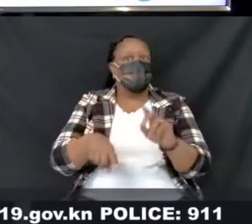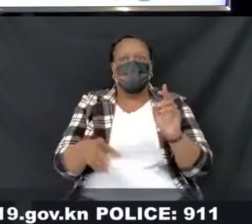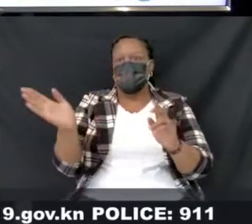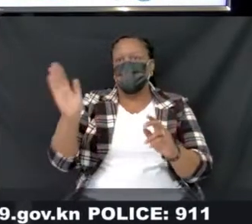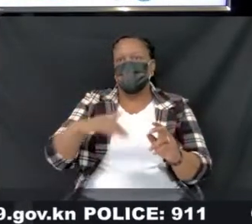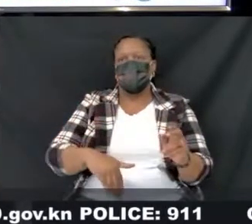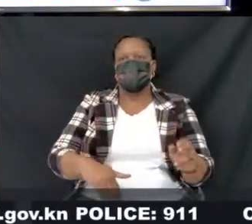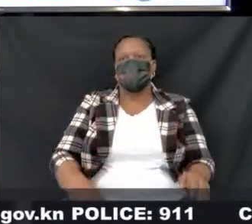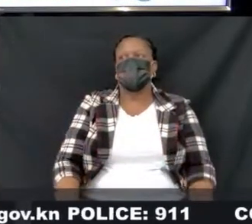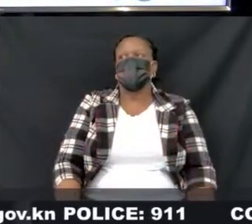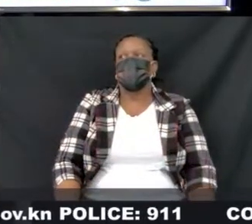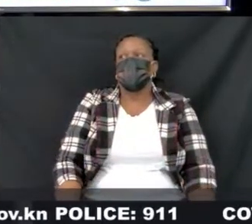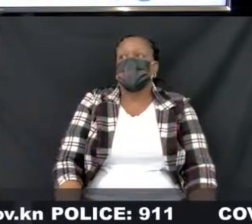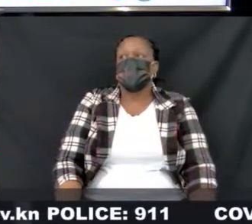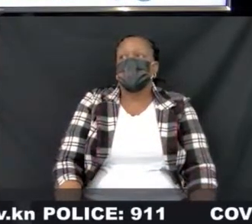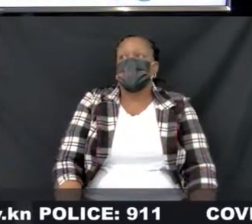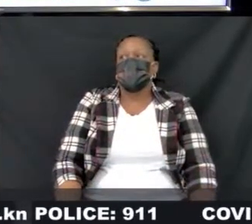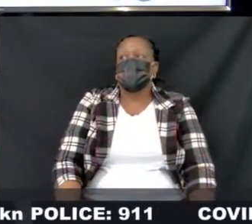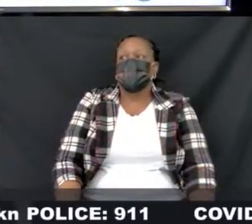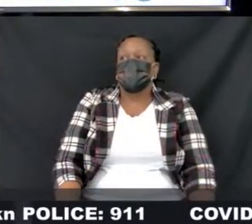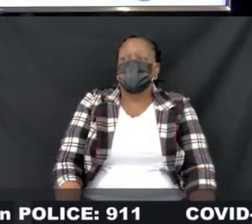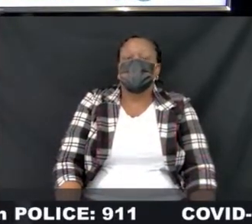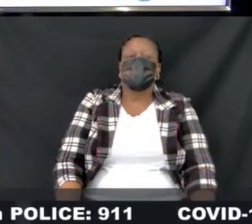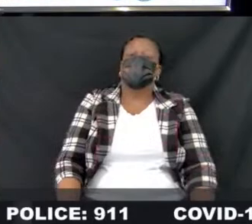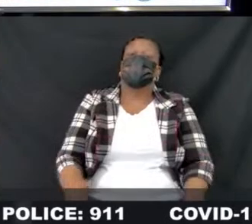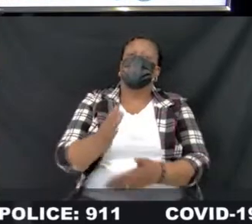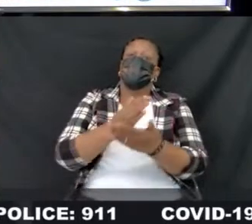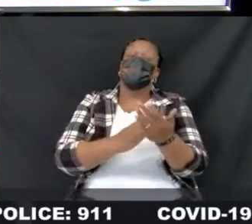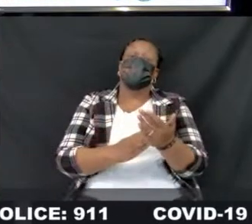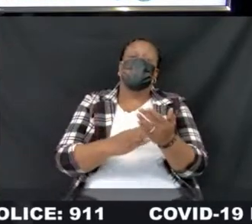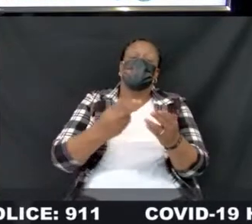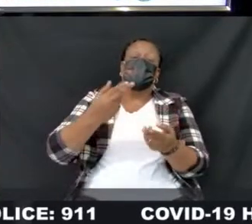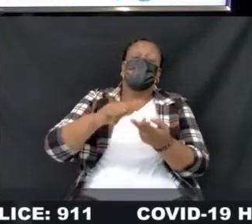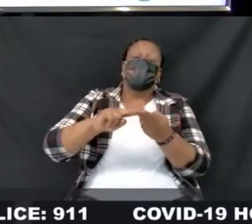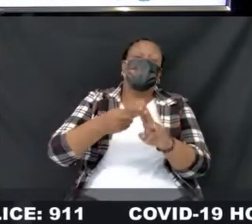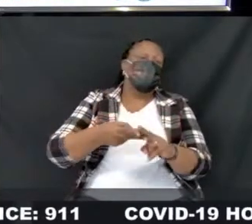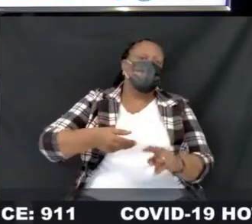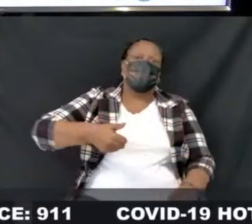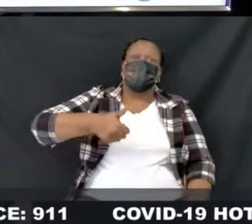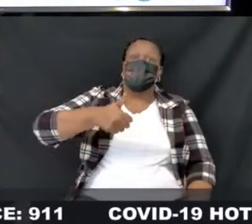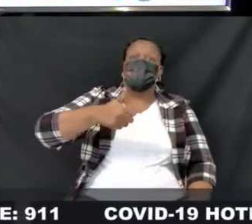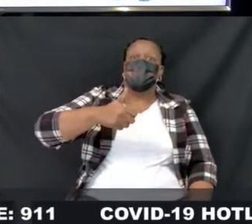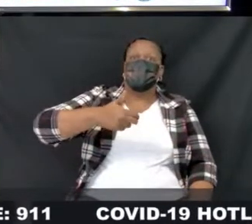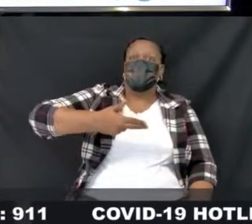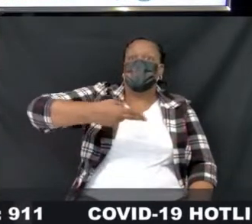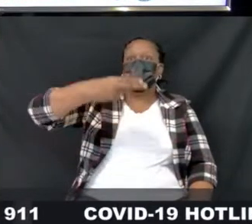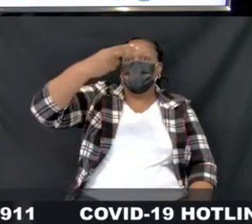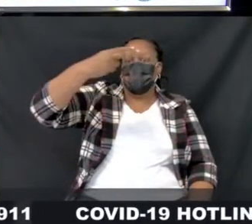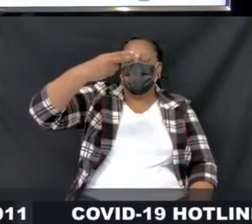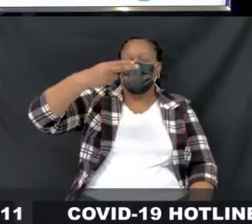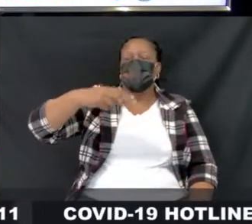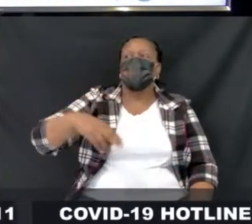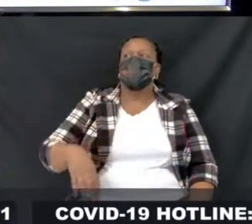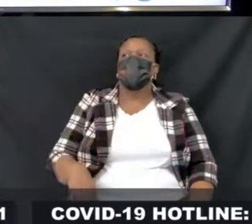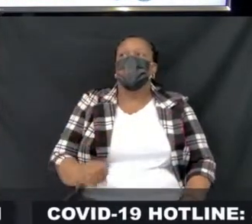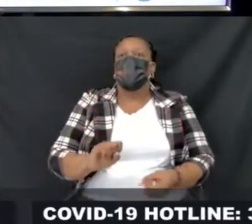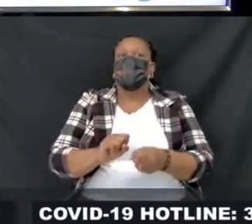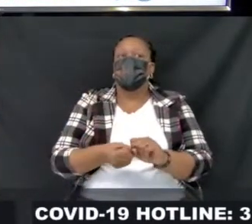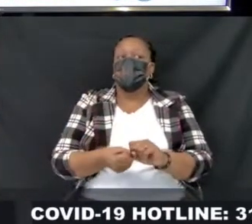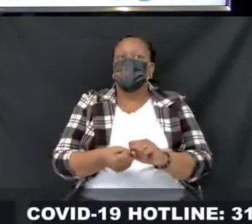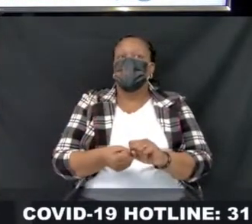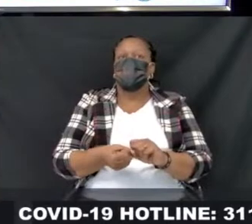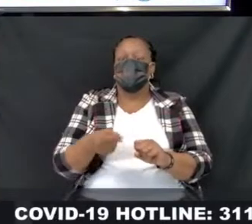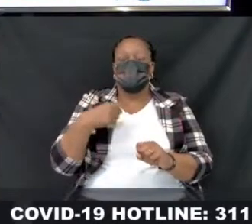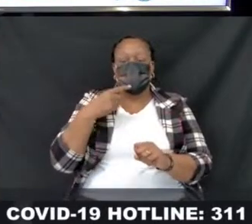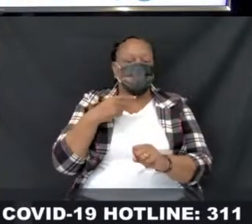some of these ships may have a 4 or 5% positivity rate on the ship. So therefore, they themselves will take the position